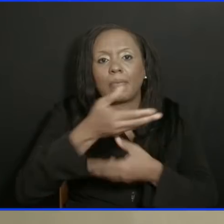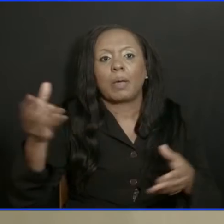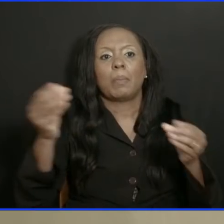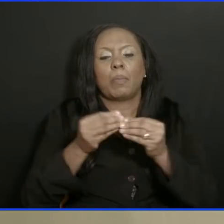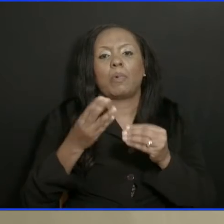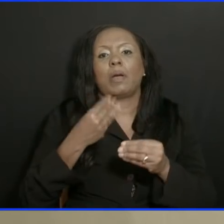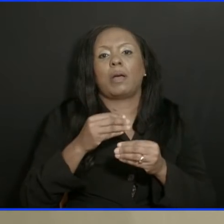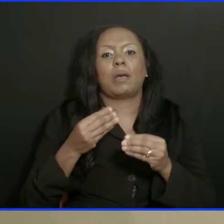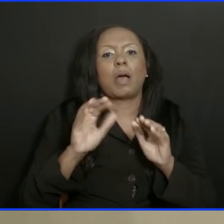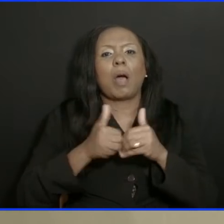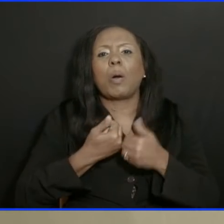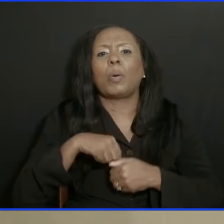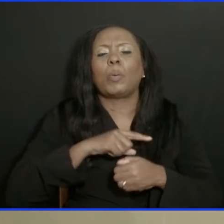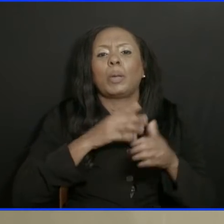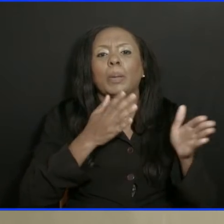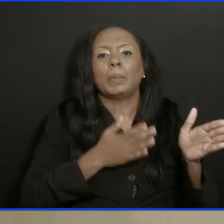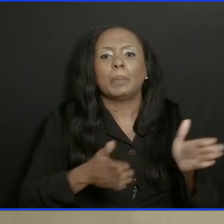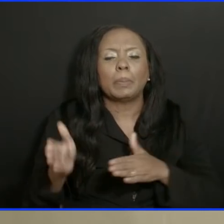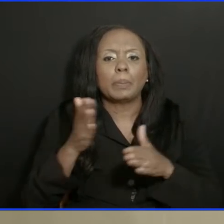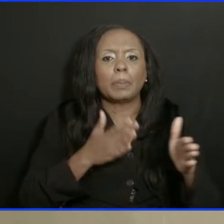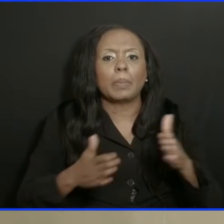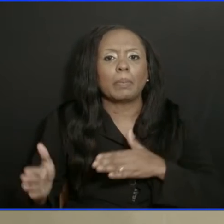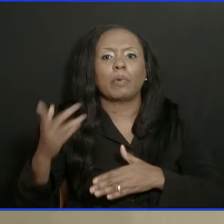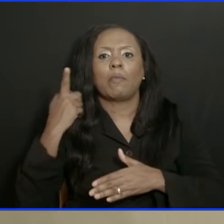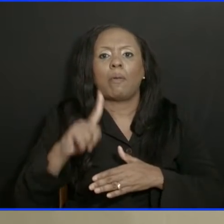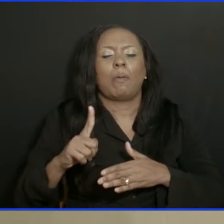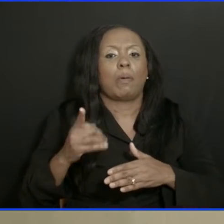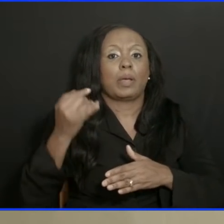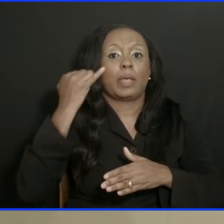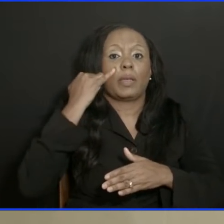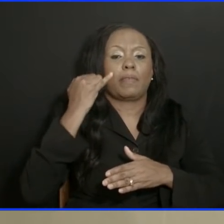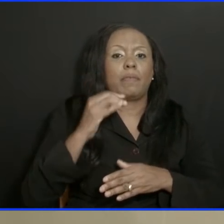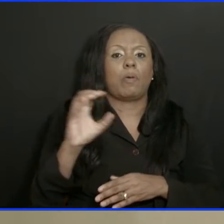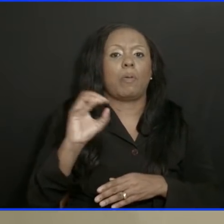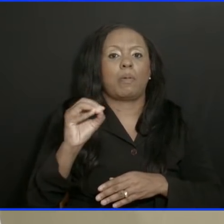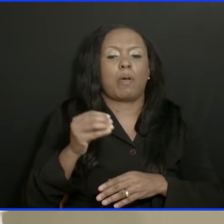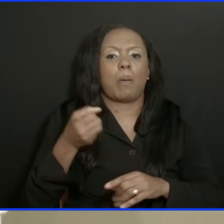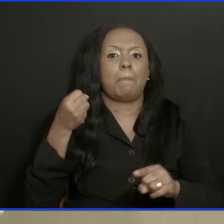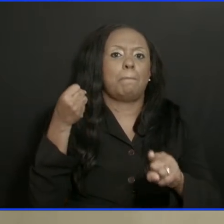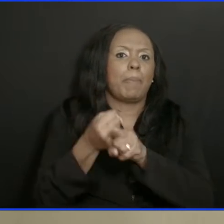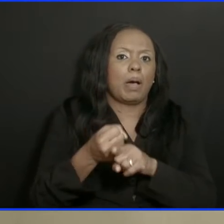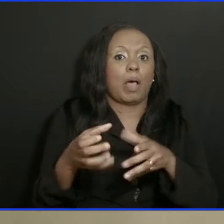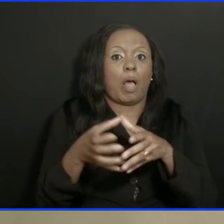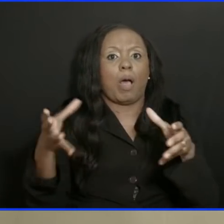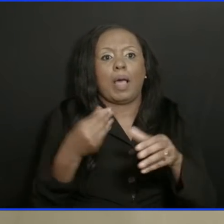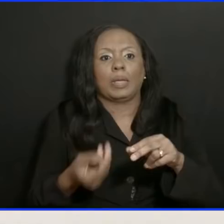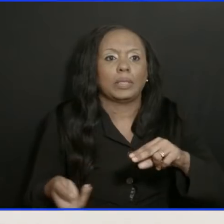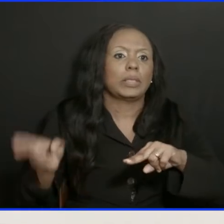the imminent surge of Omicron in Barbados.